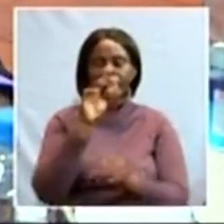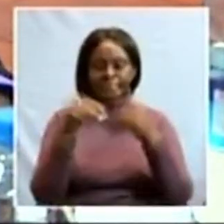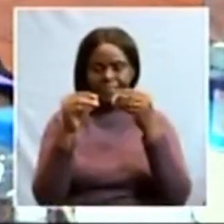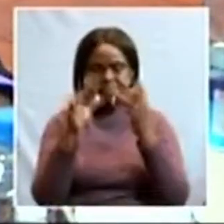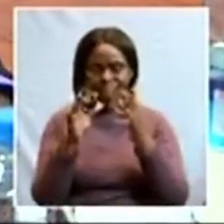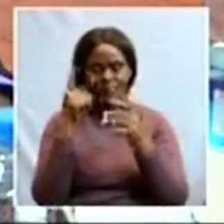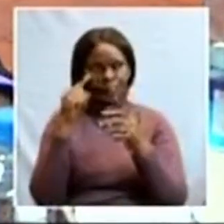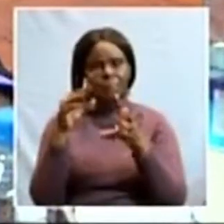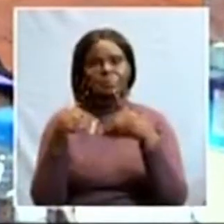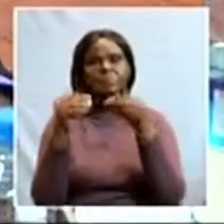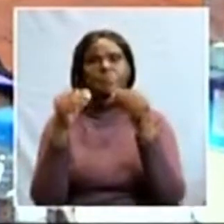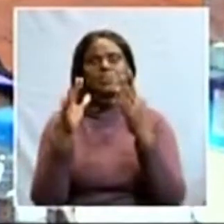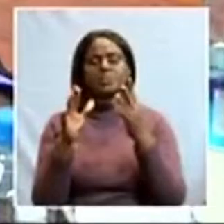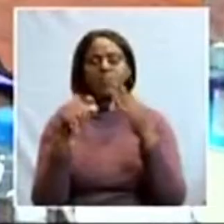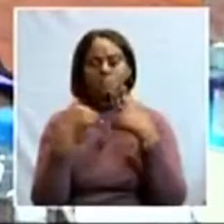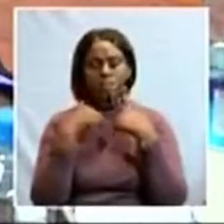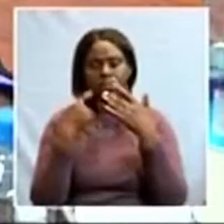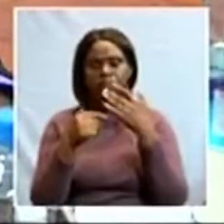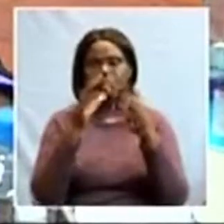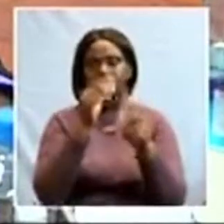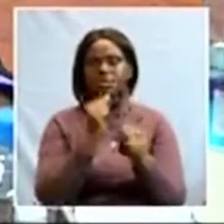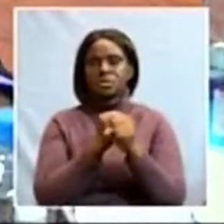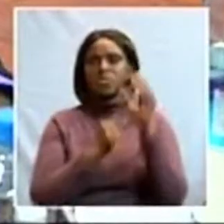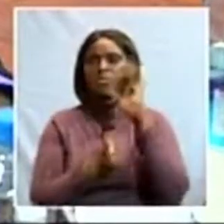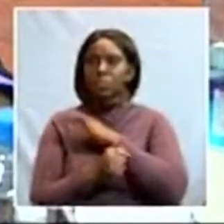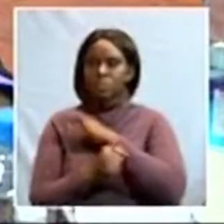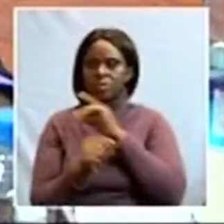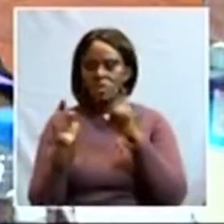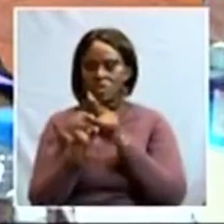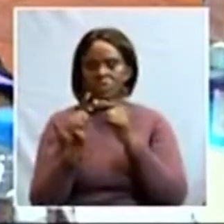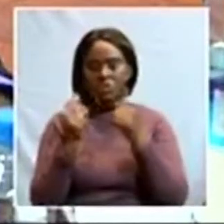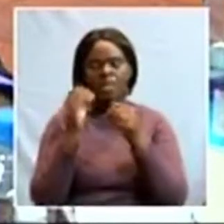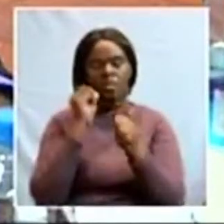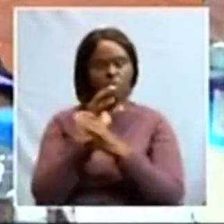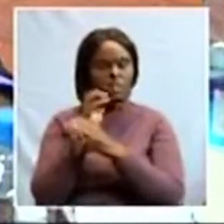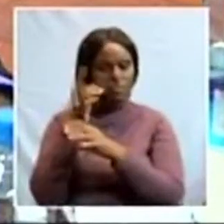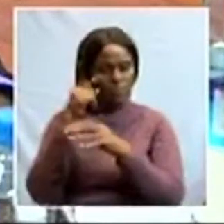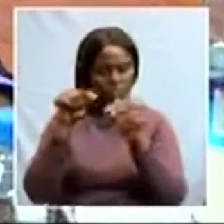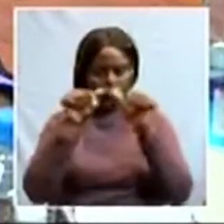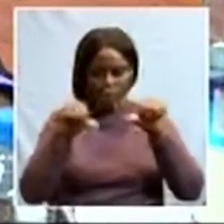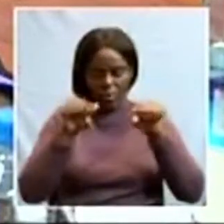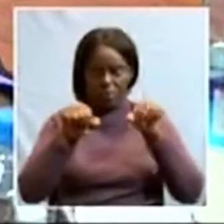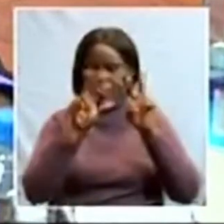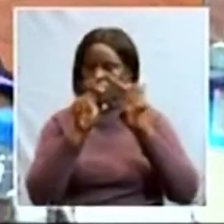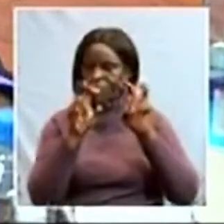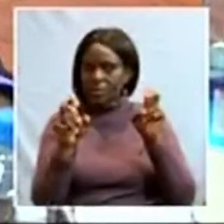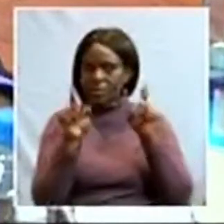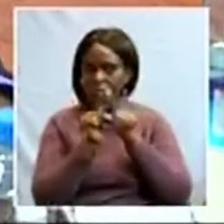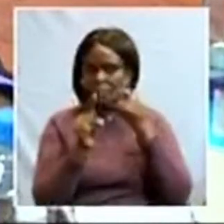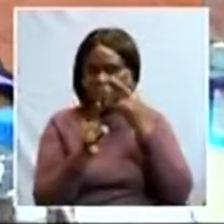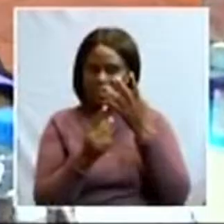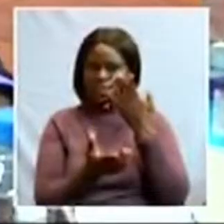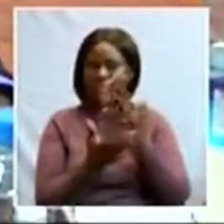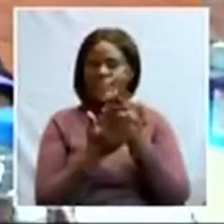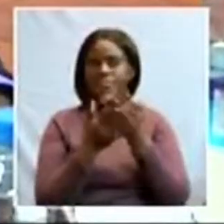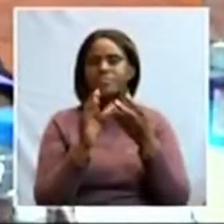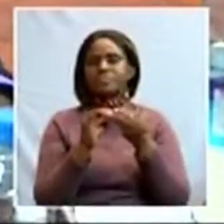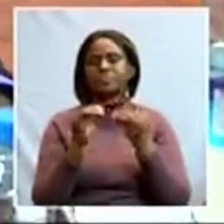suppliers have been obtained and are ready for audit verification. See Appendix